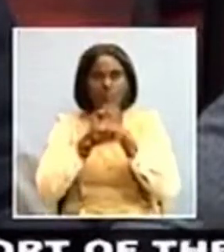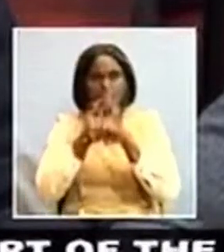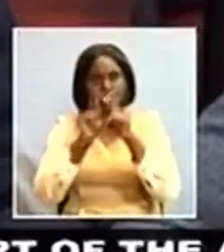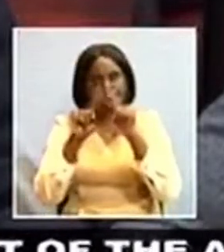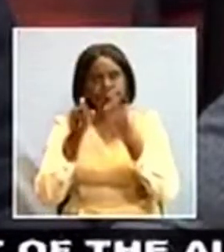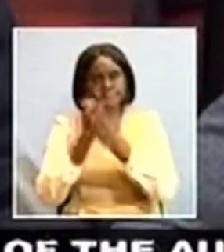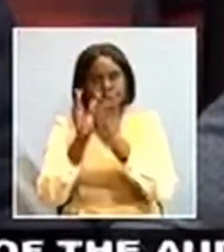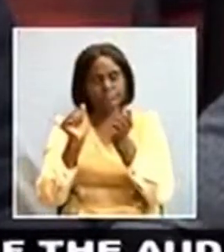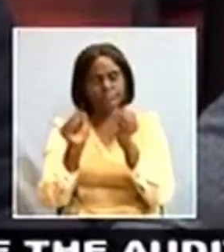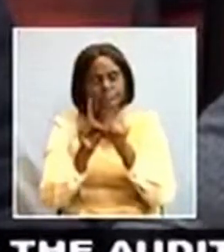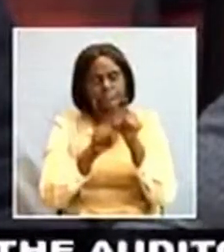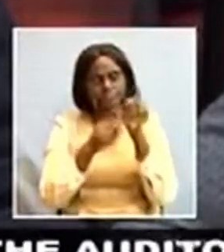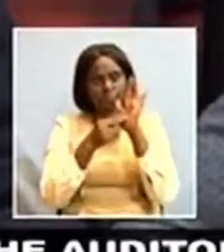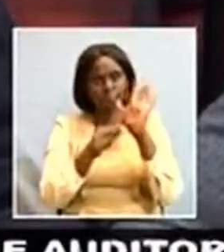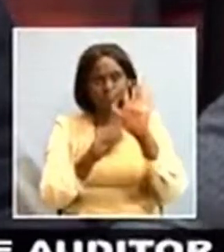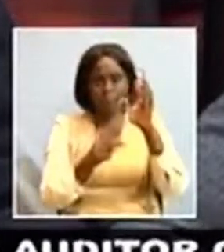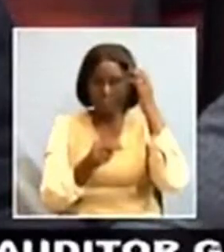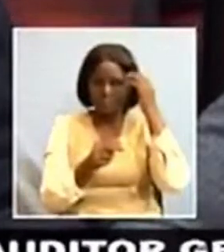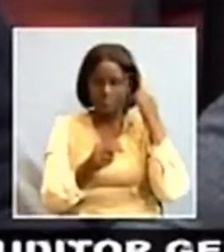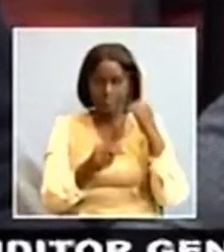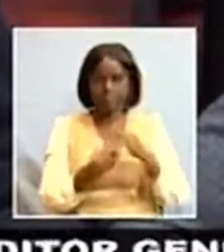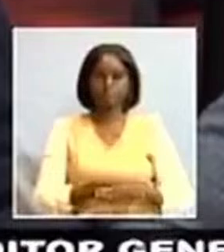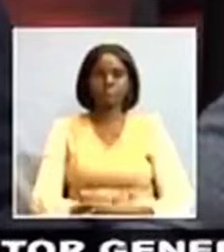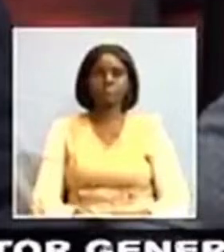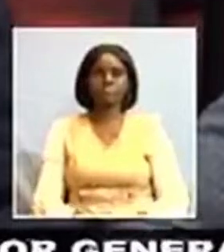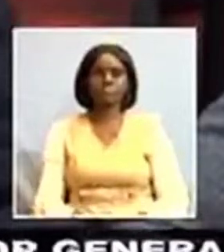and avail it and know it's there at the office.